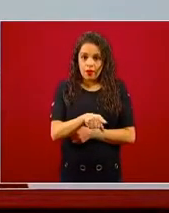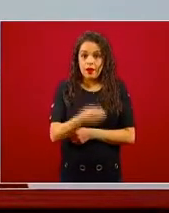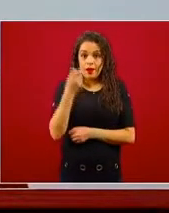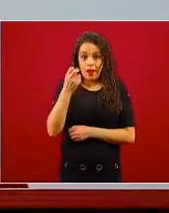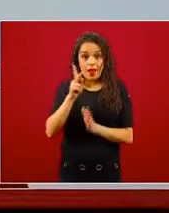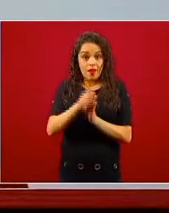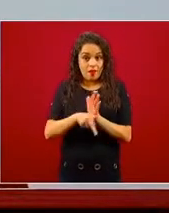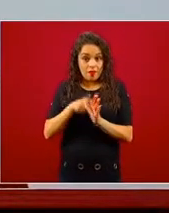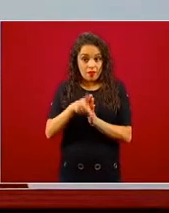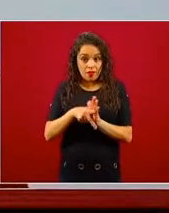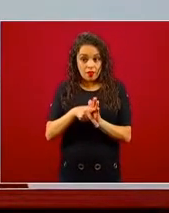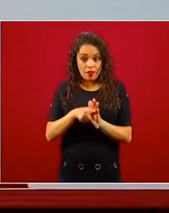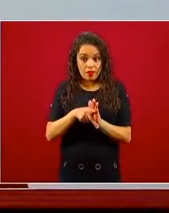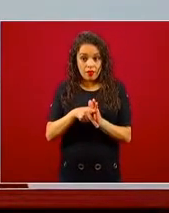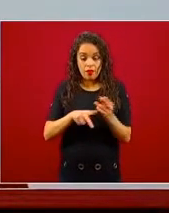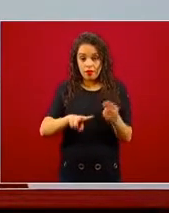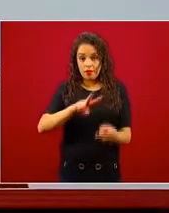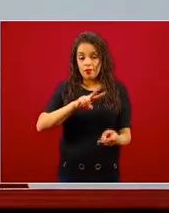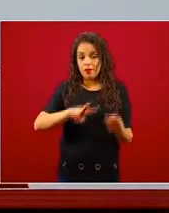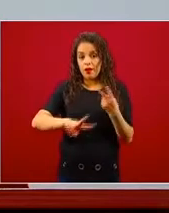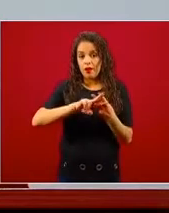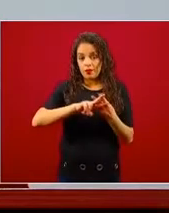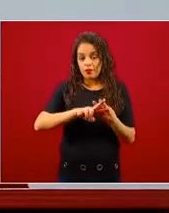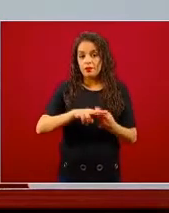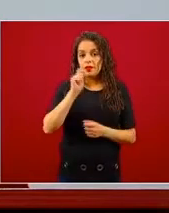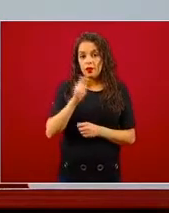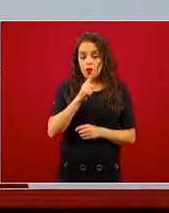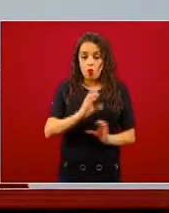the supports that we can offer them.